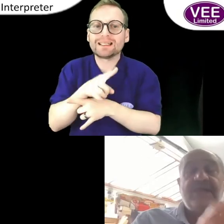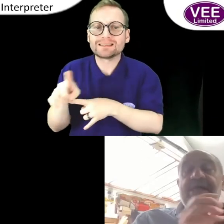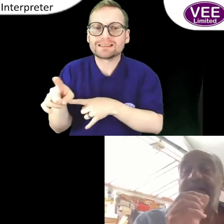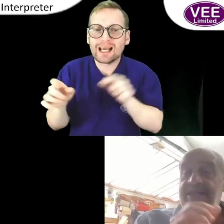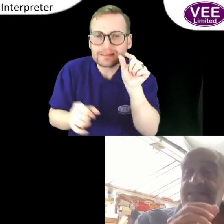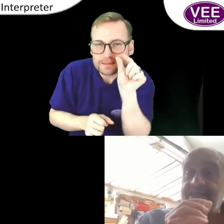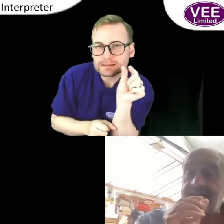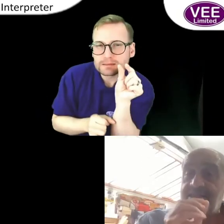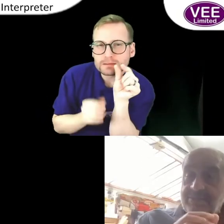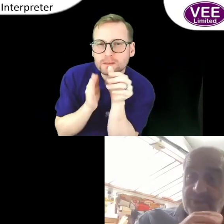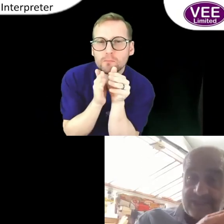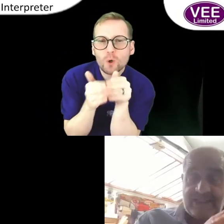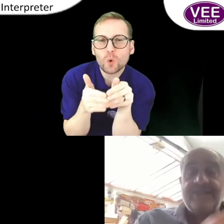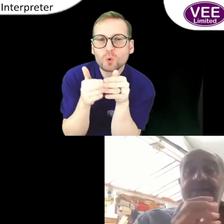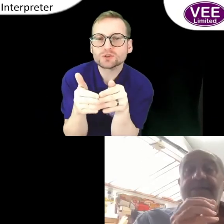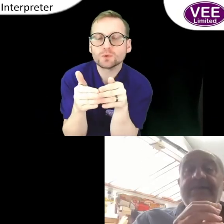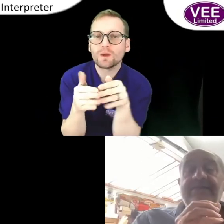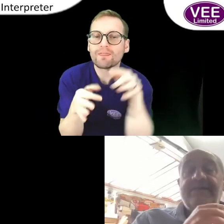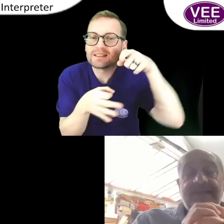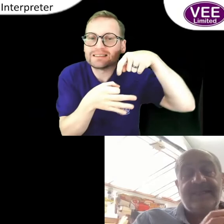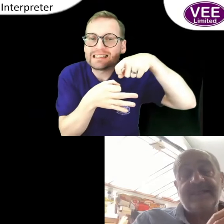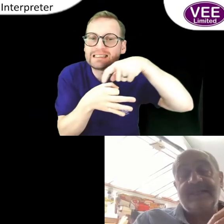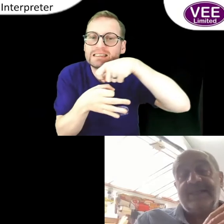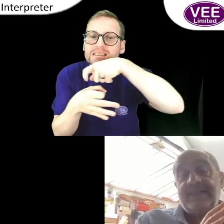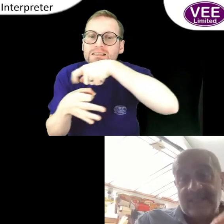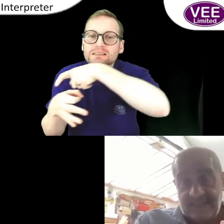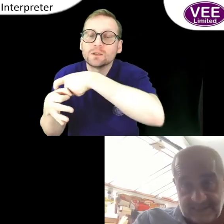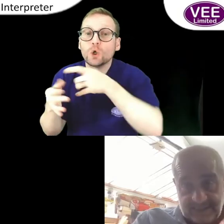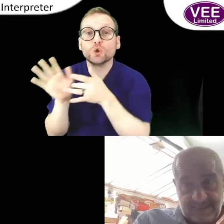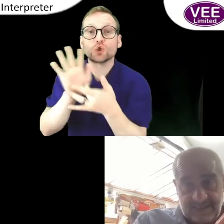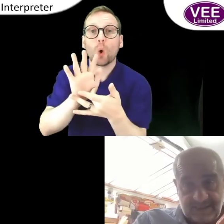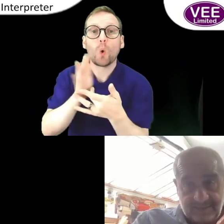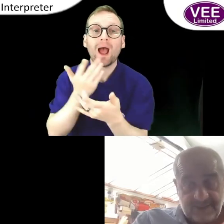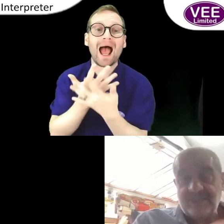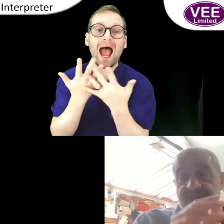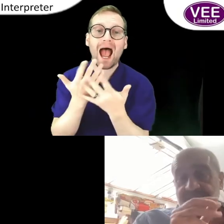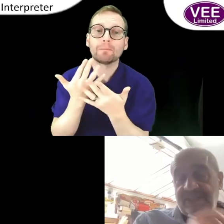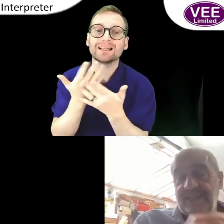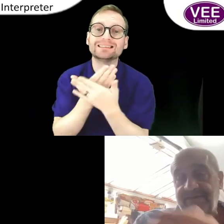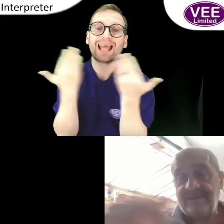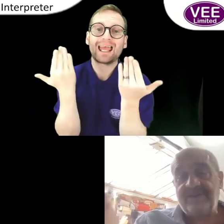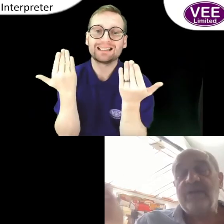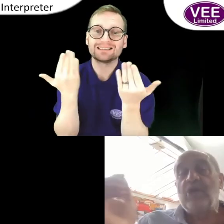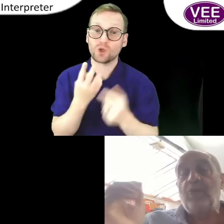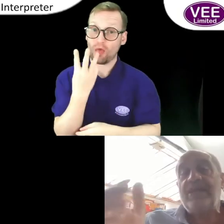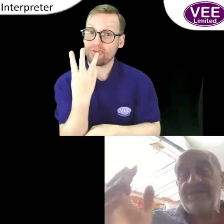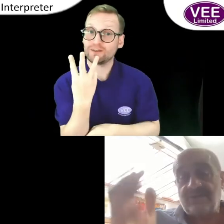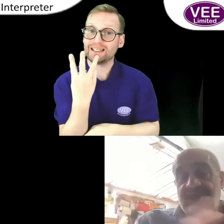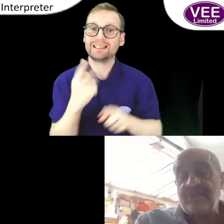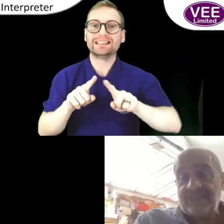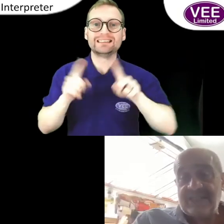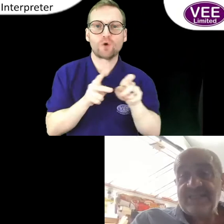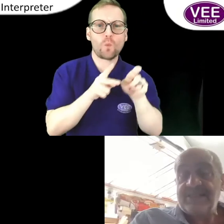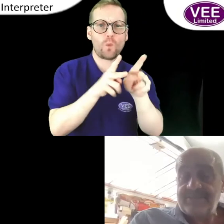boats carrying small seeds reflecting the days since the Syrian uprising. So three different ways